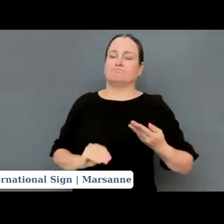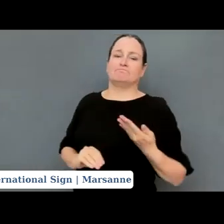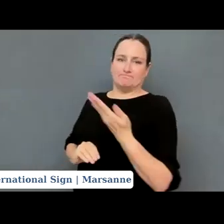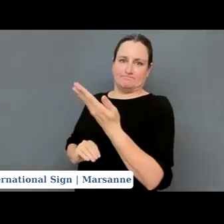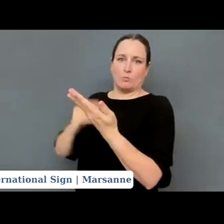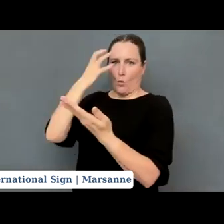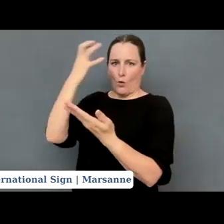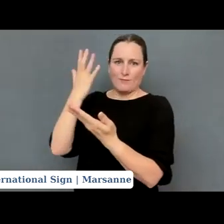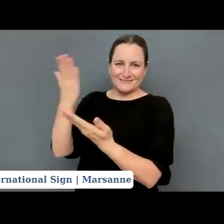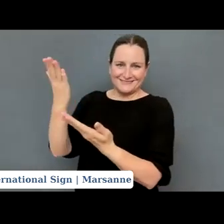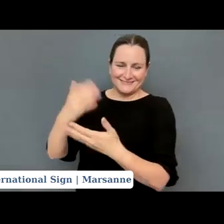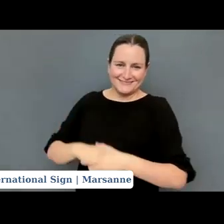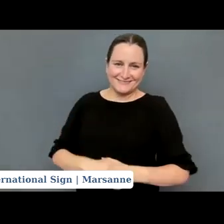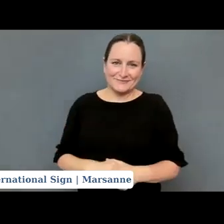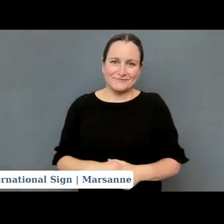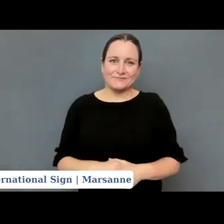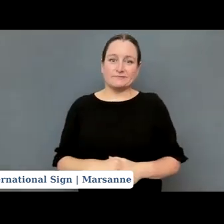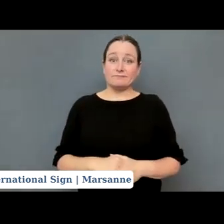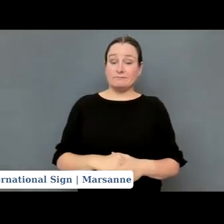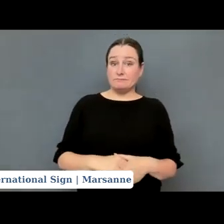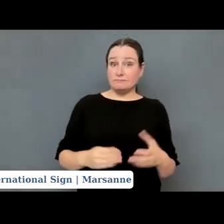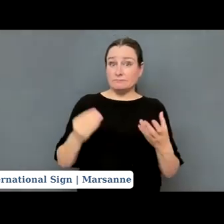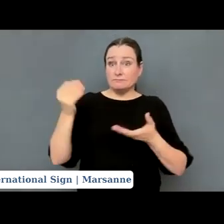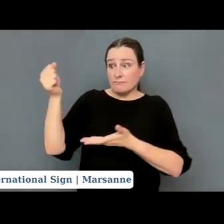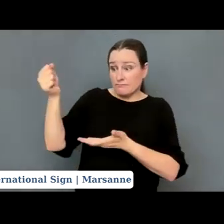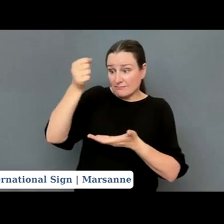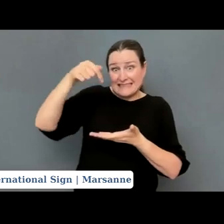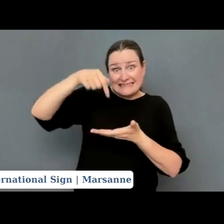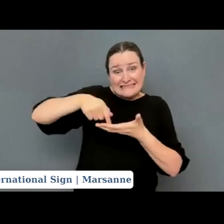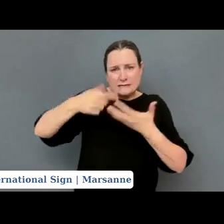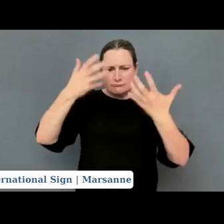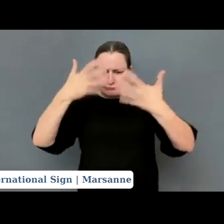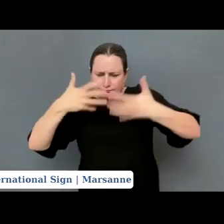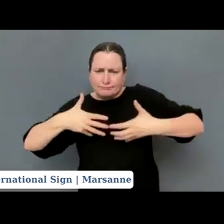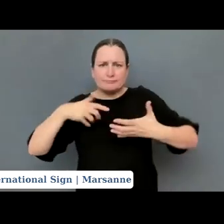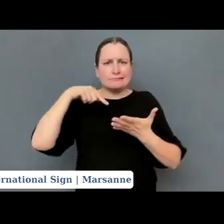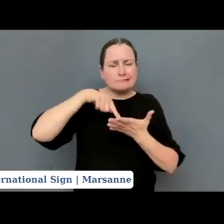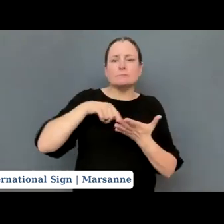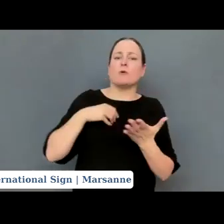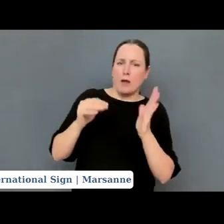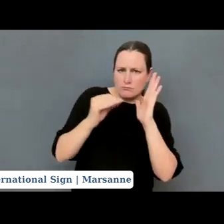the financial level, shared with the members of the parliament